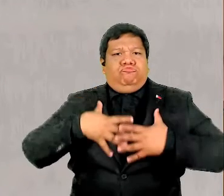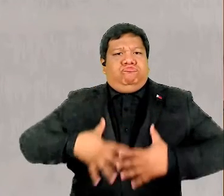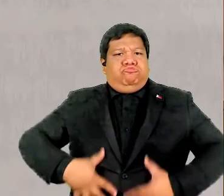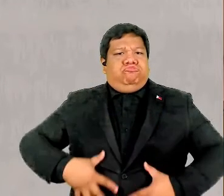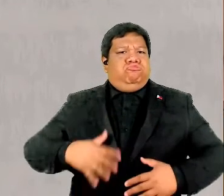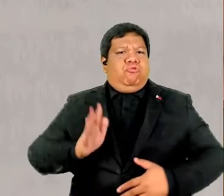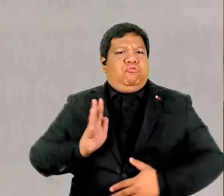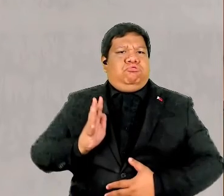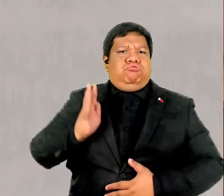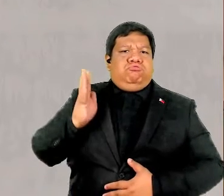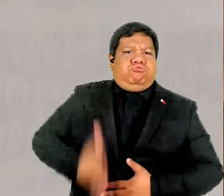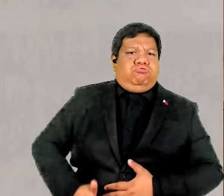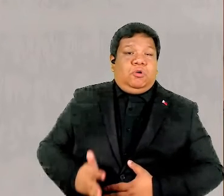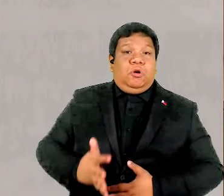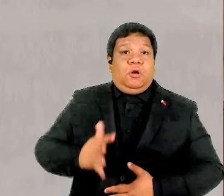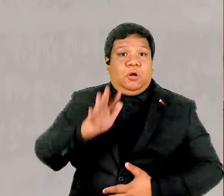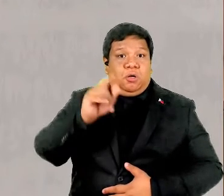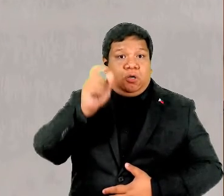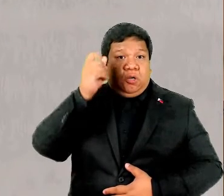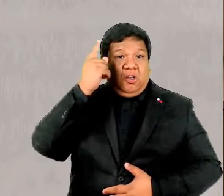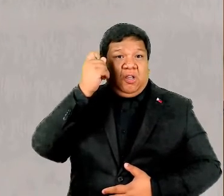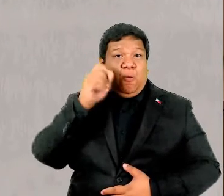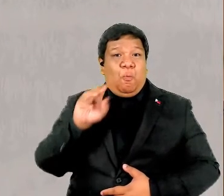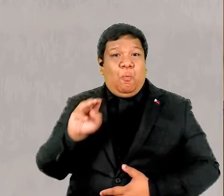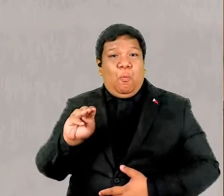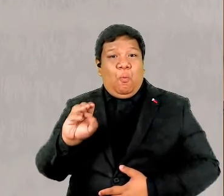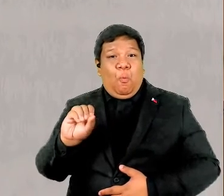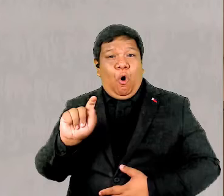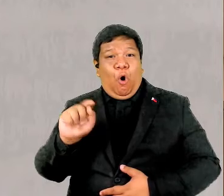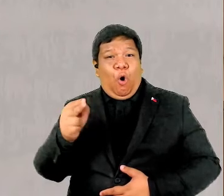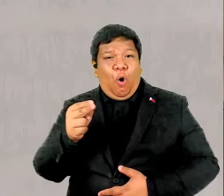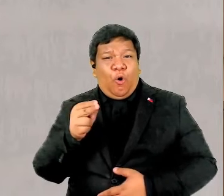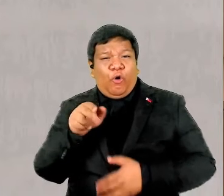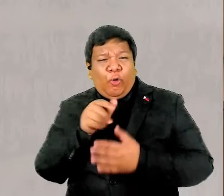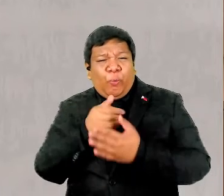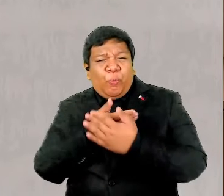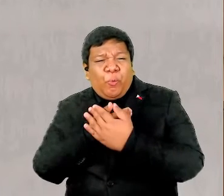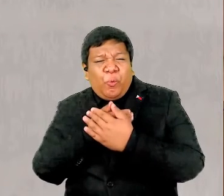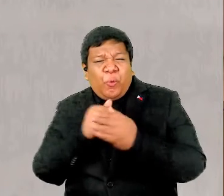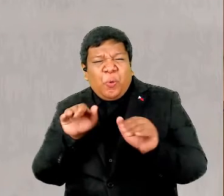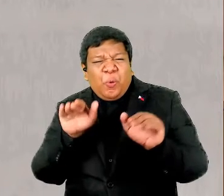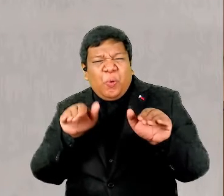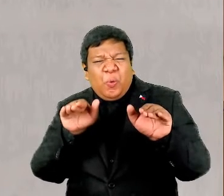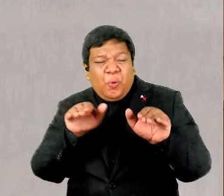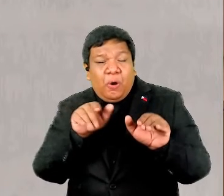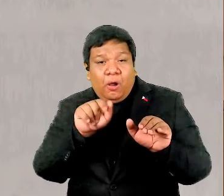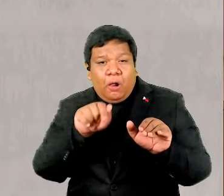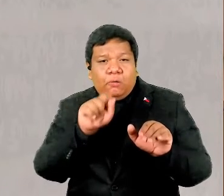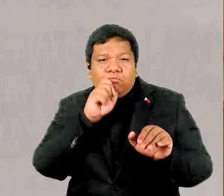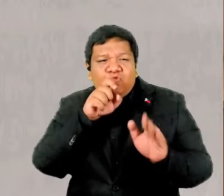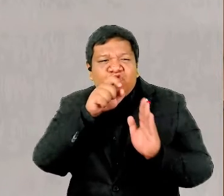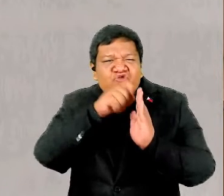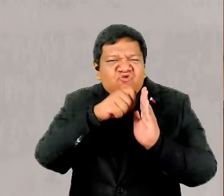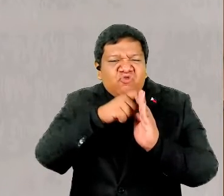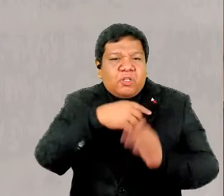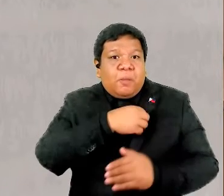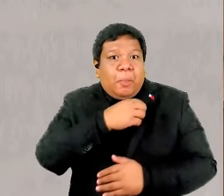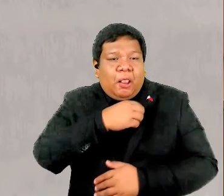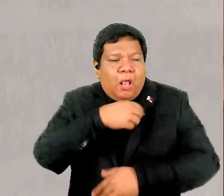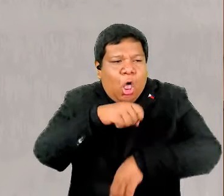his elaborate clothing. But moth, yung mga gamo-gamo, they were a common problem. They could eat